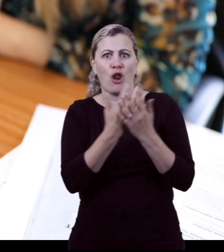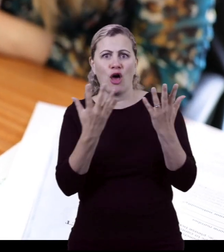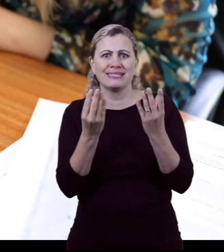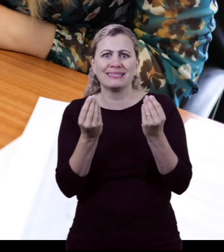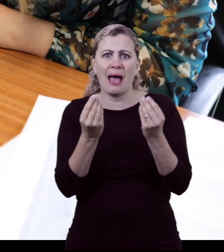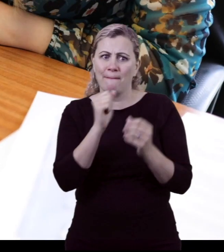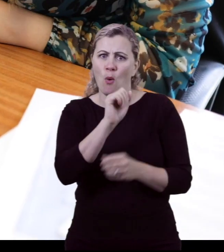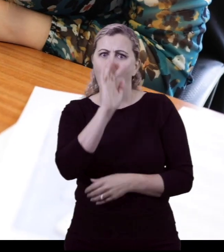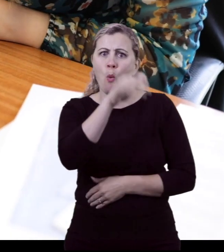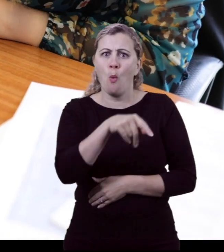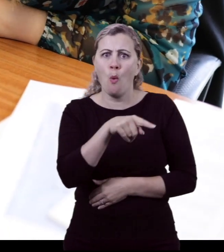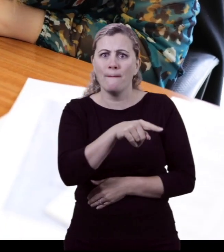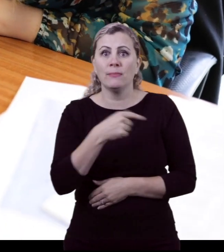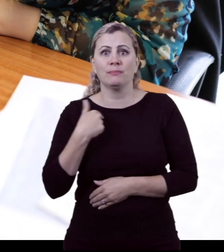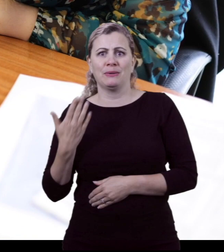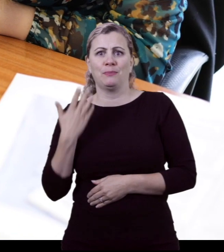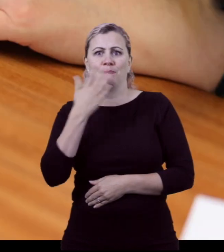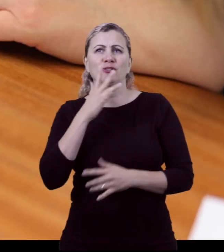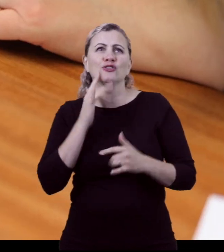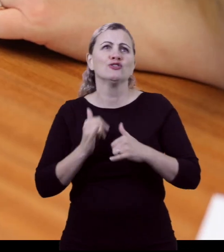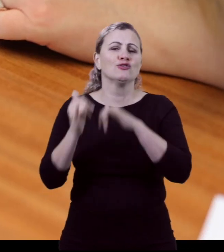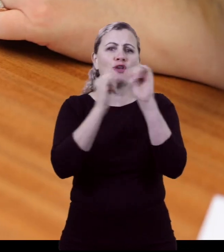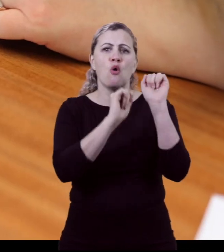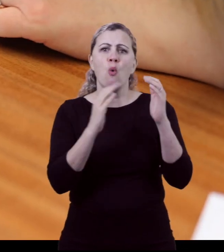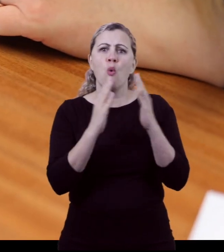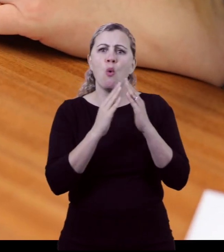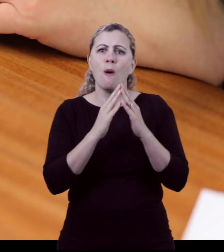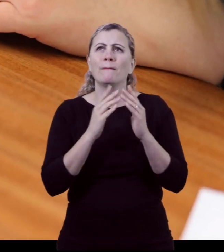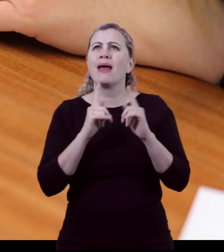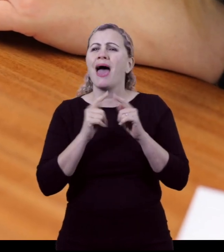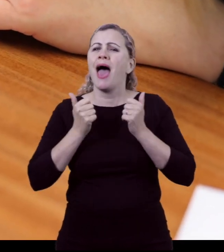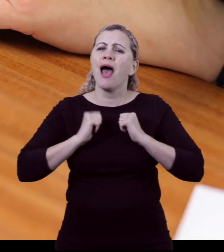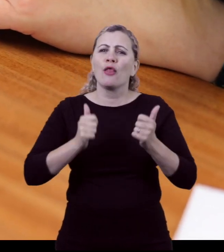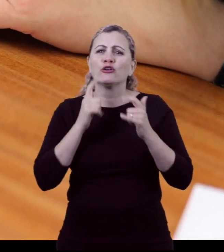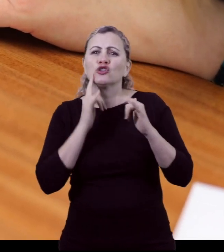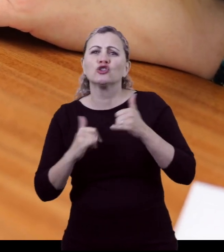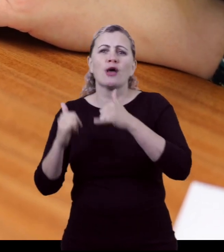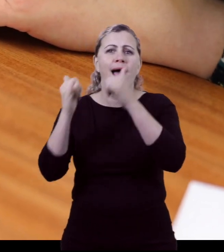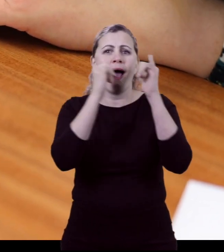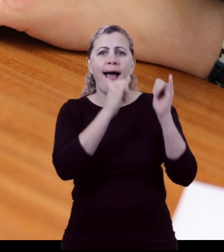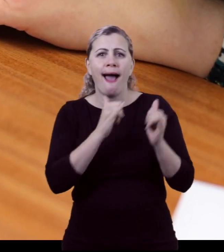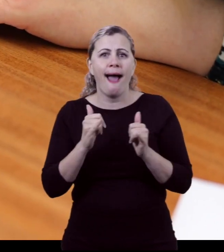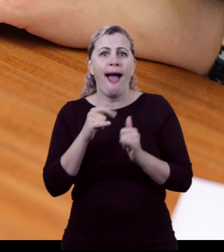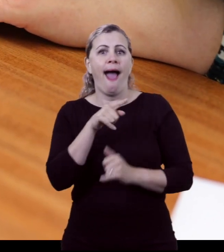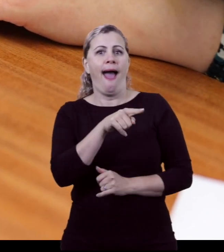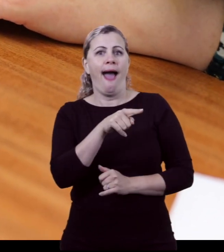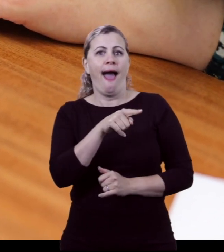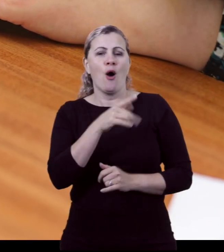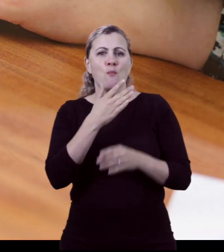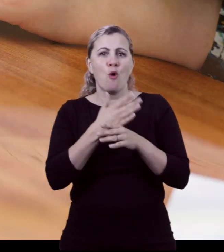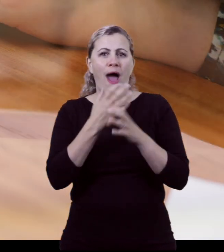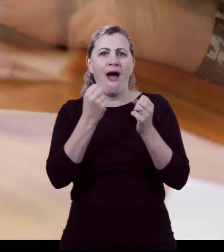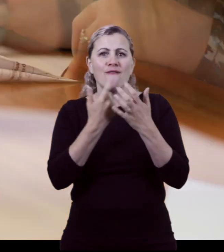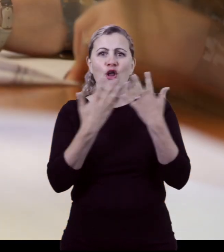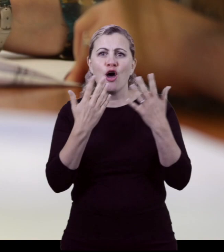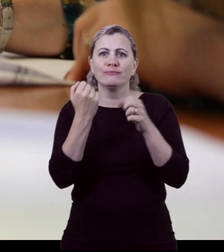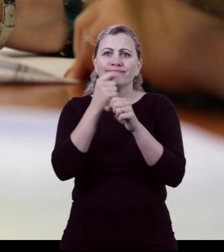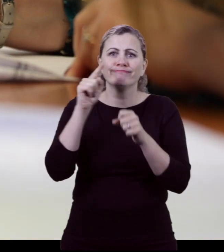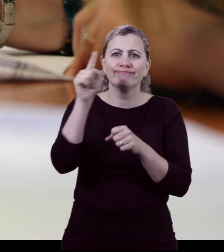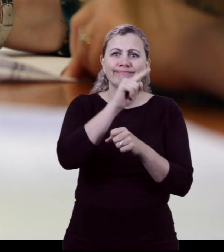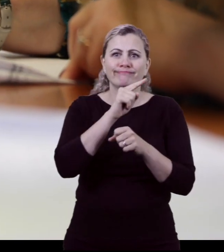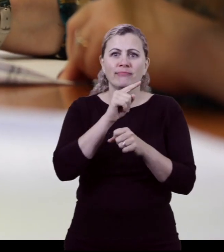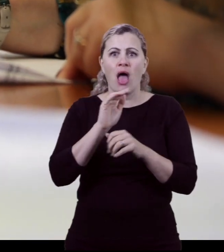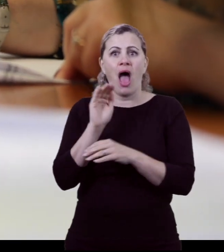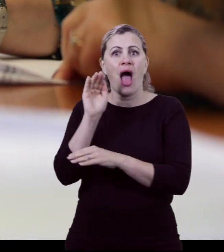The son was obviously new to a caring role, so we agreed that we would refer him on to the Alzheimer's Society for some carer support